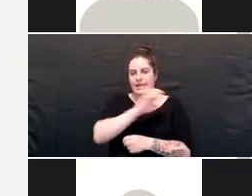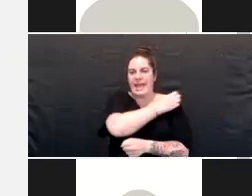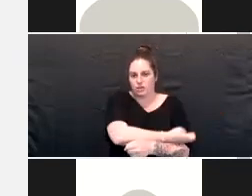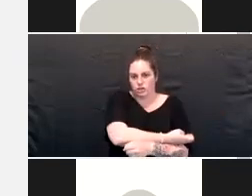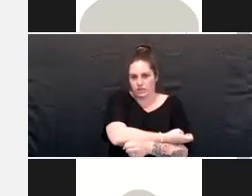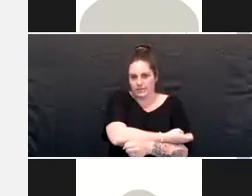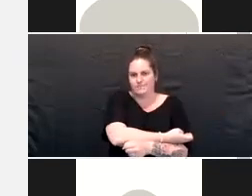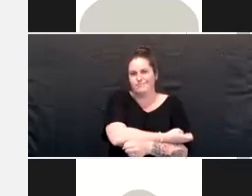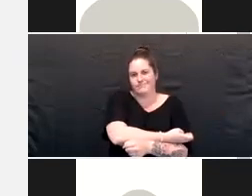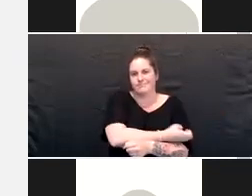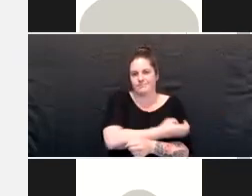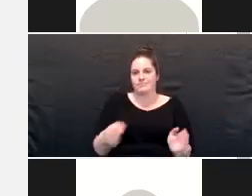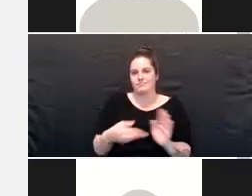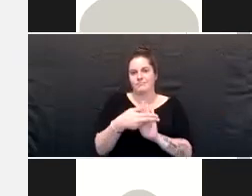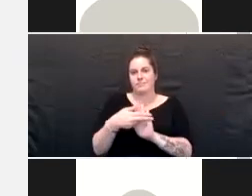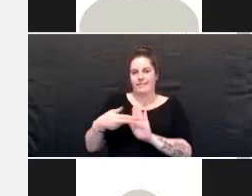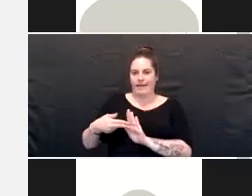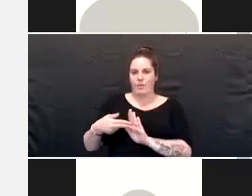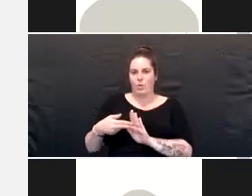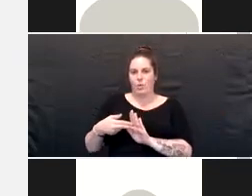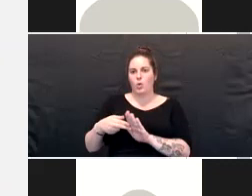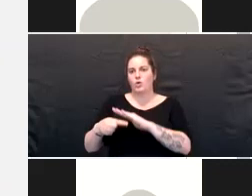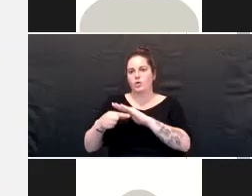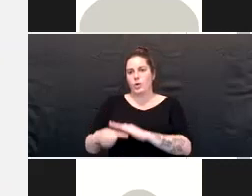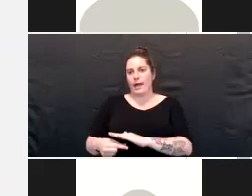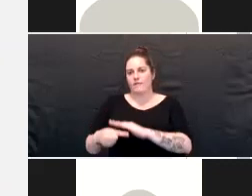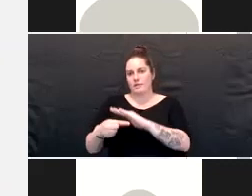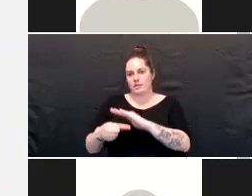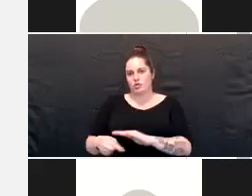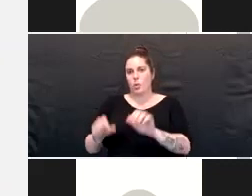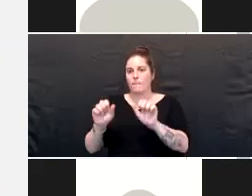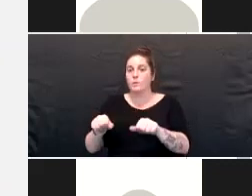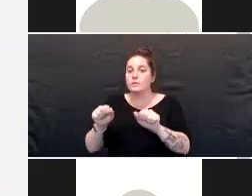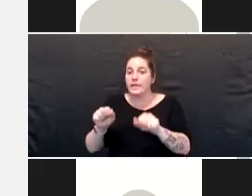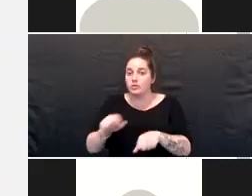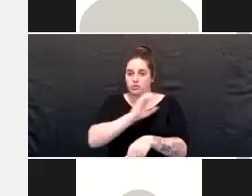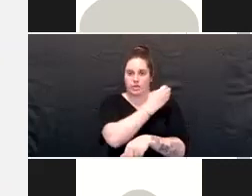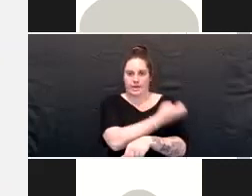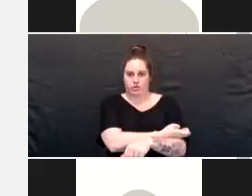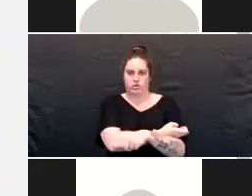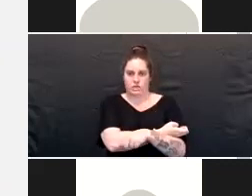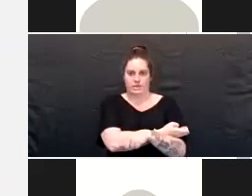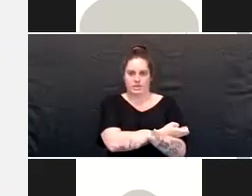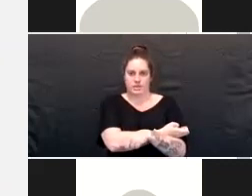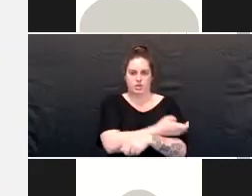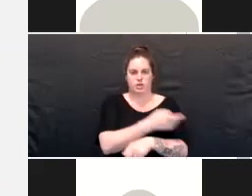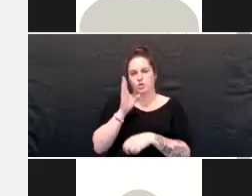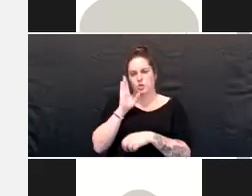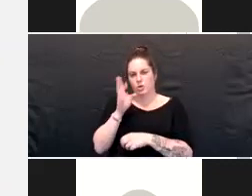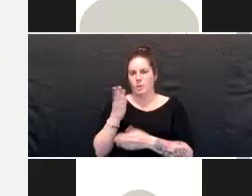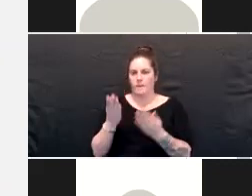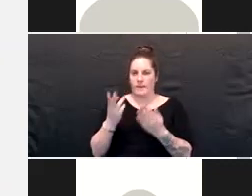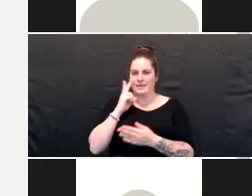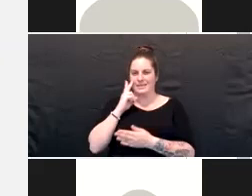energy. Okay? And so a lot of times you'll see the gravitational potential